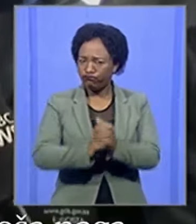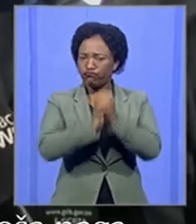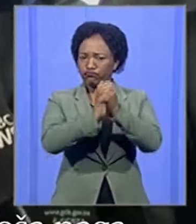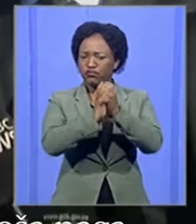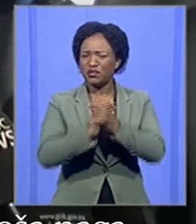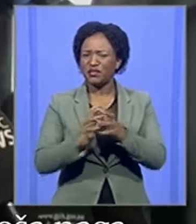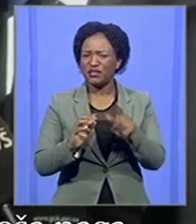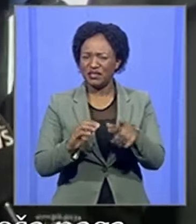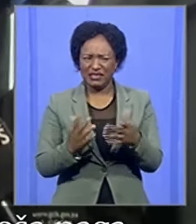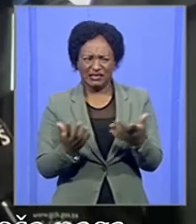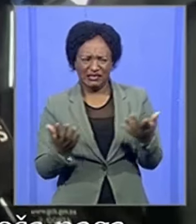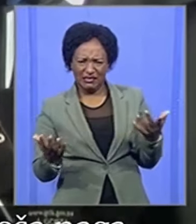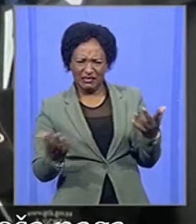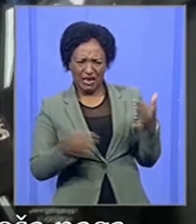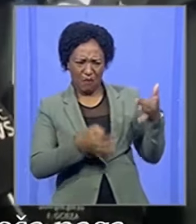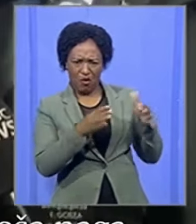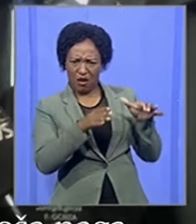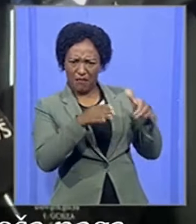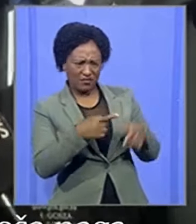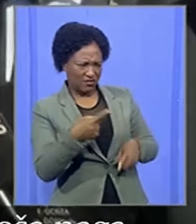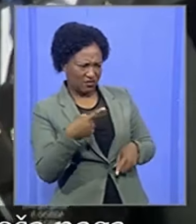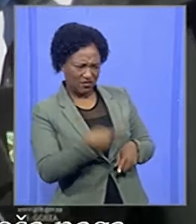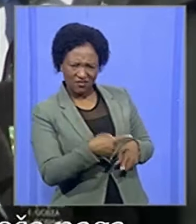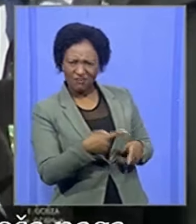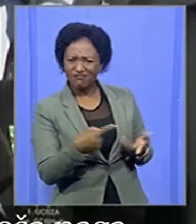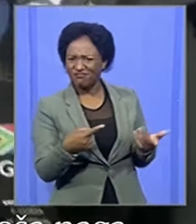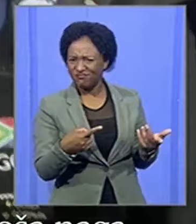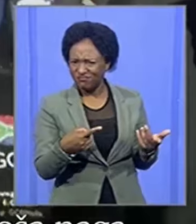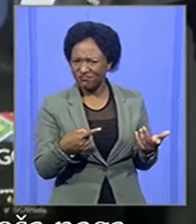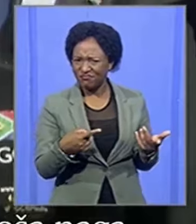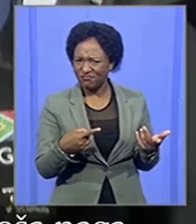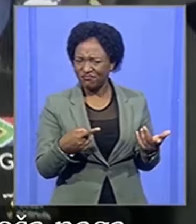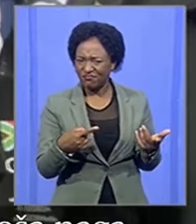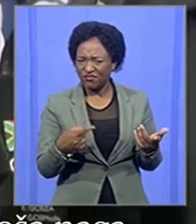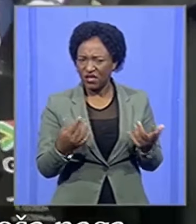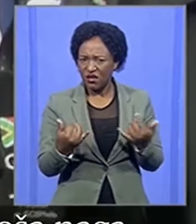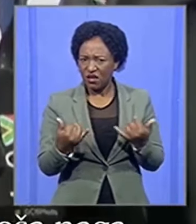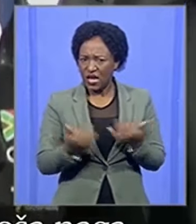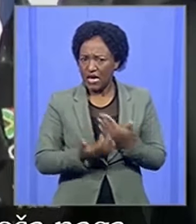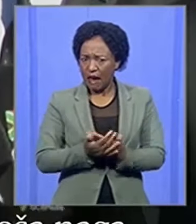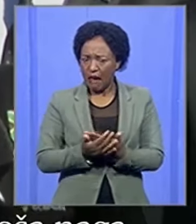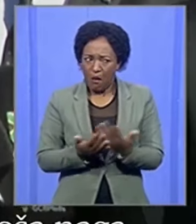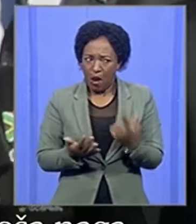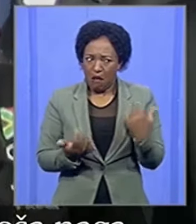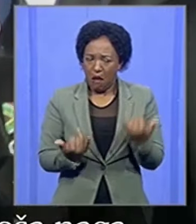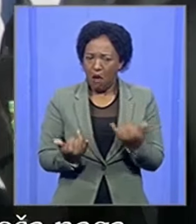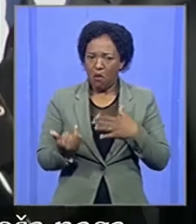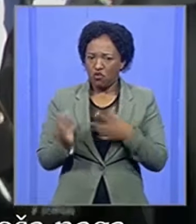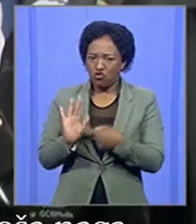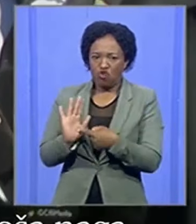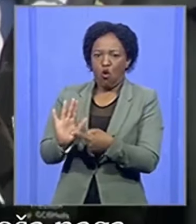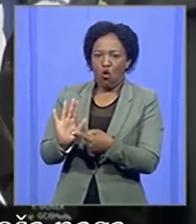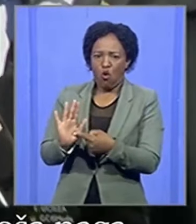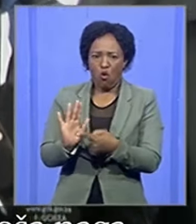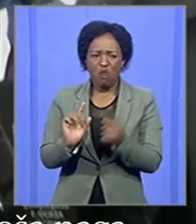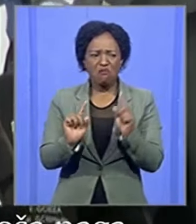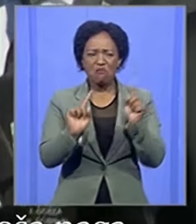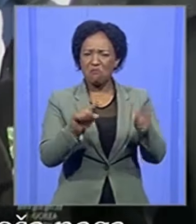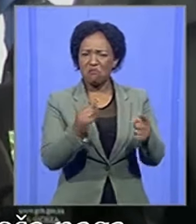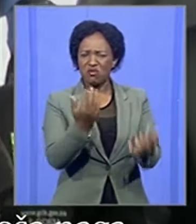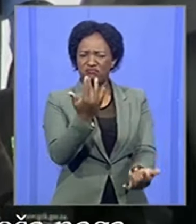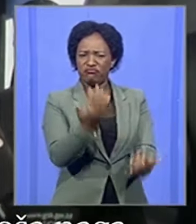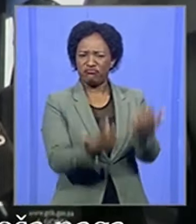despicable that a political party can, as it seeks to express itself, go and burn